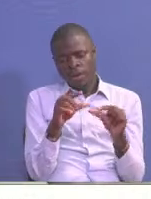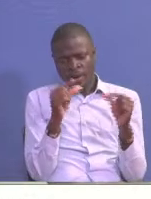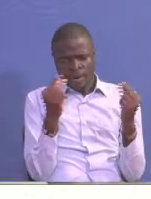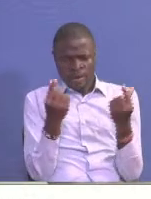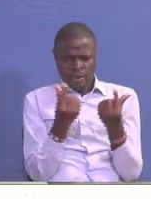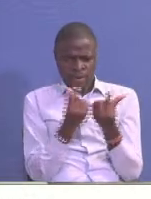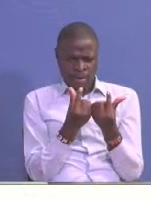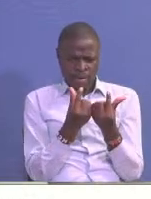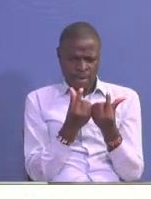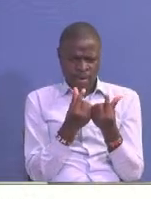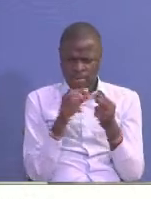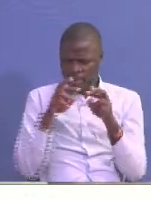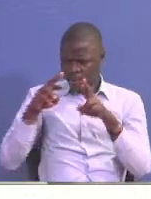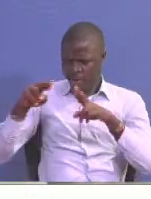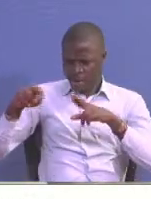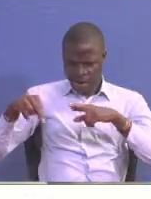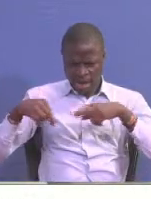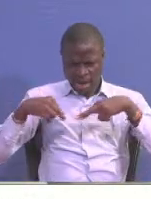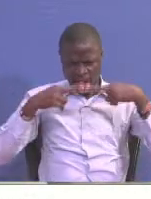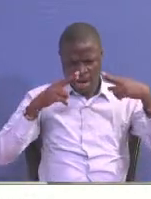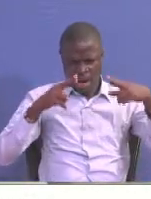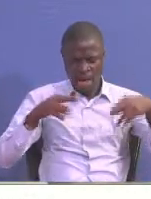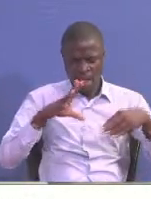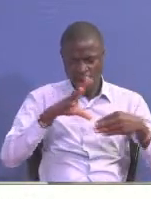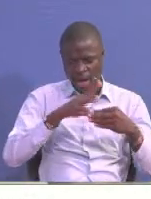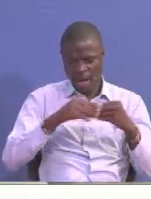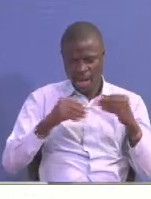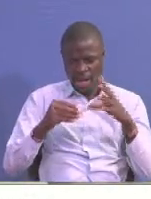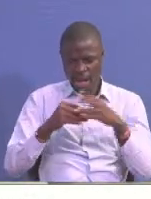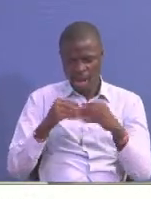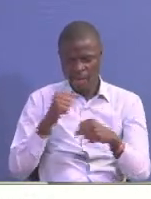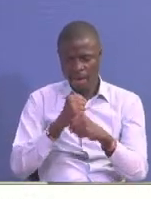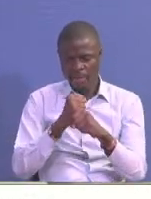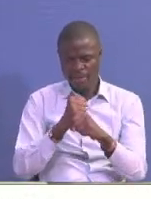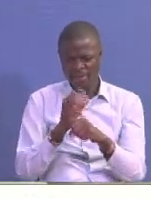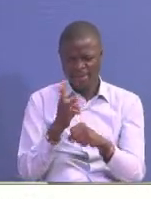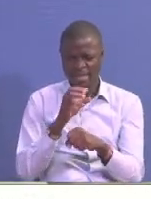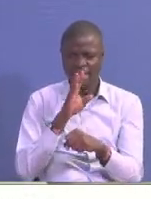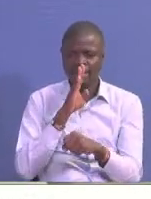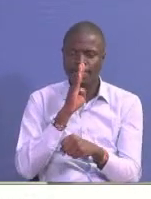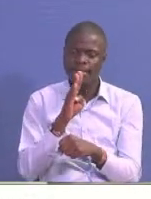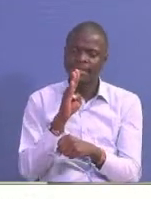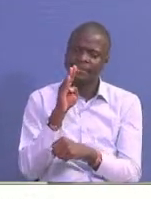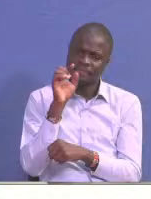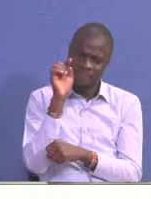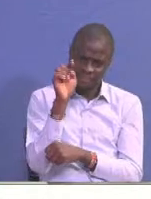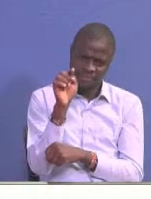global research and innovation performance, we can be there